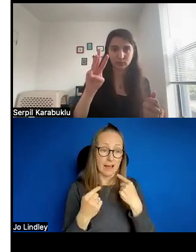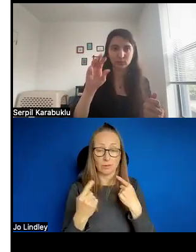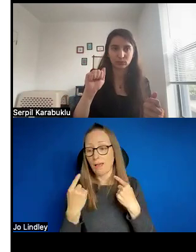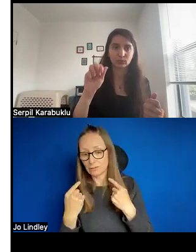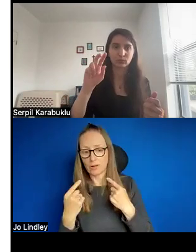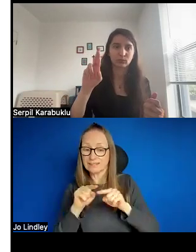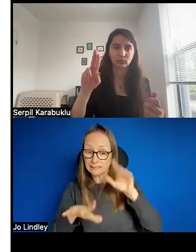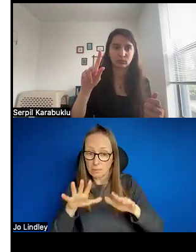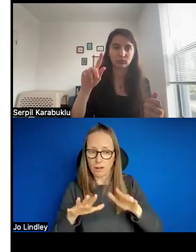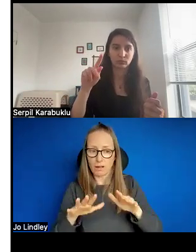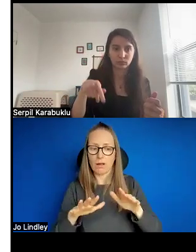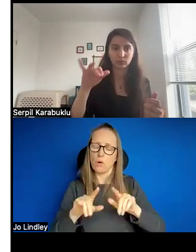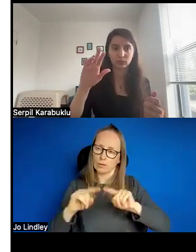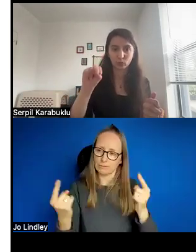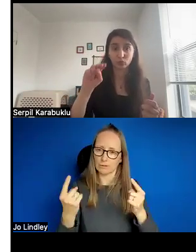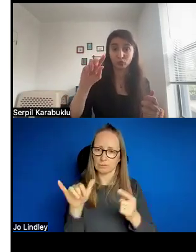different.